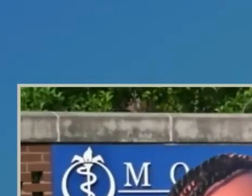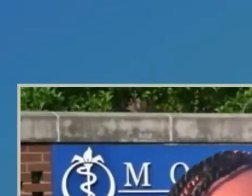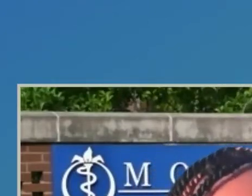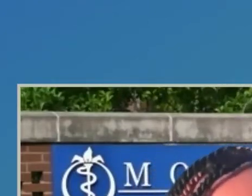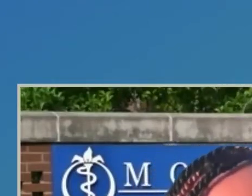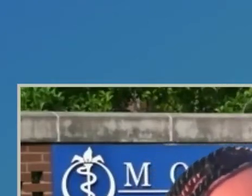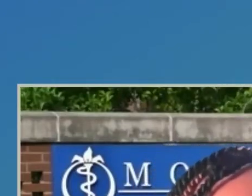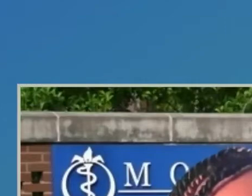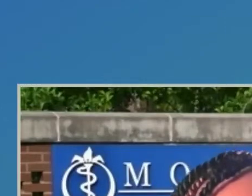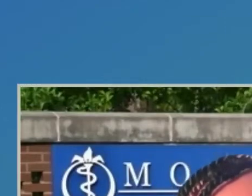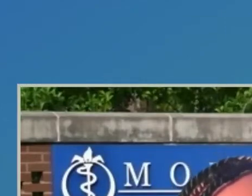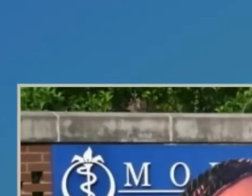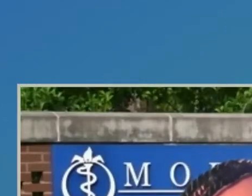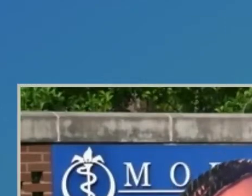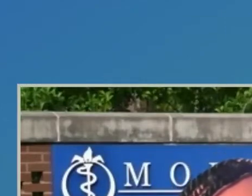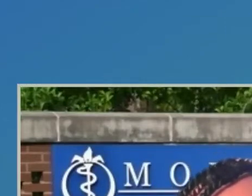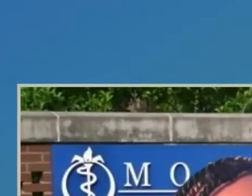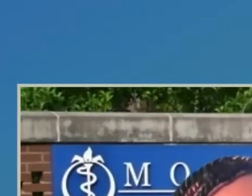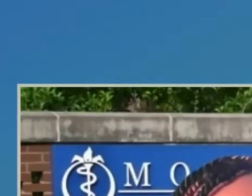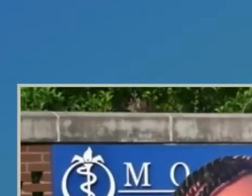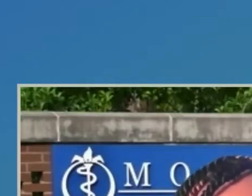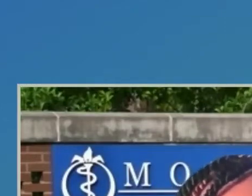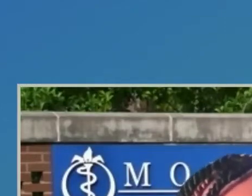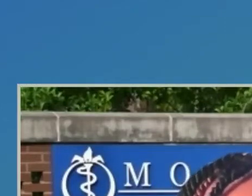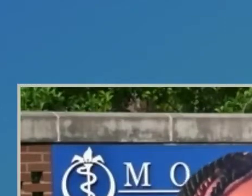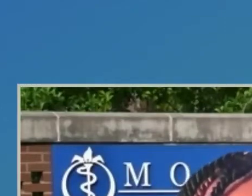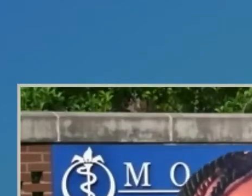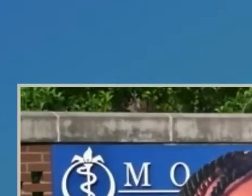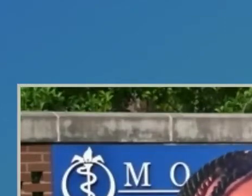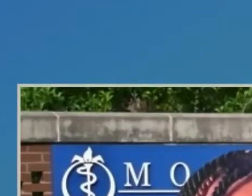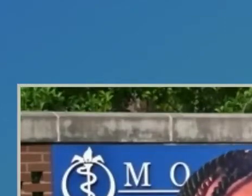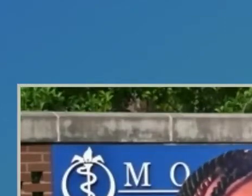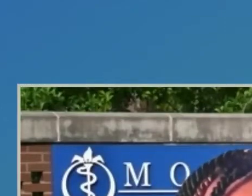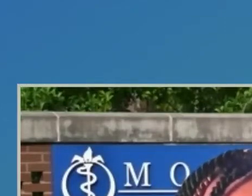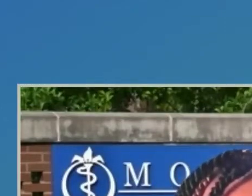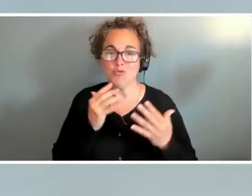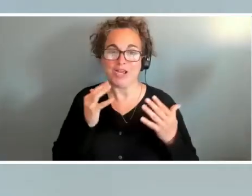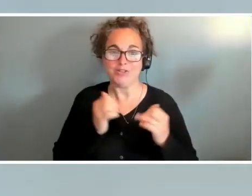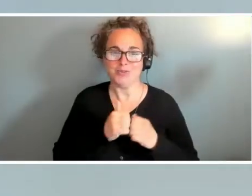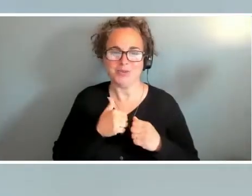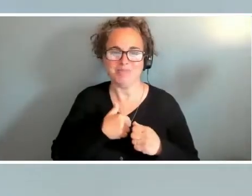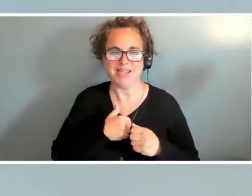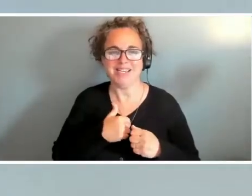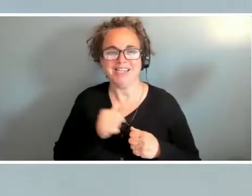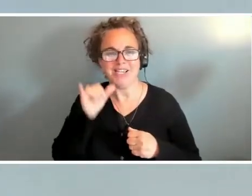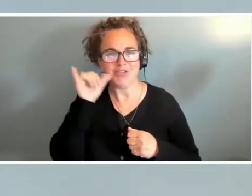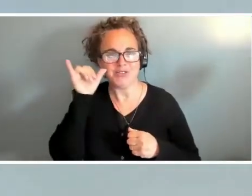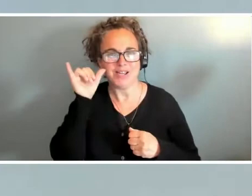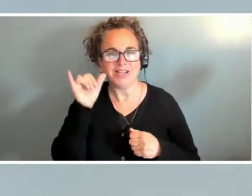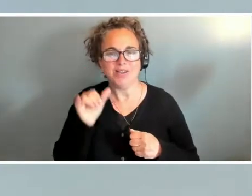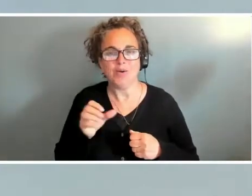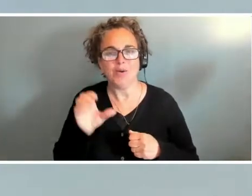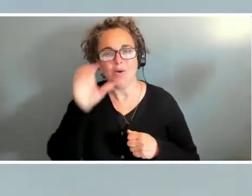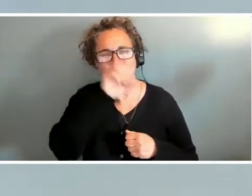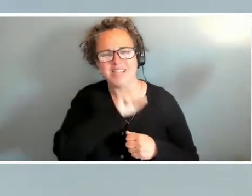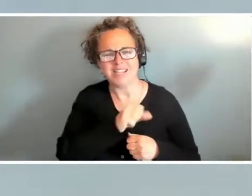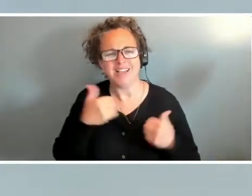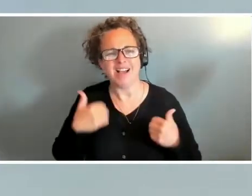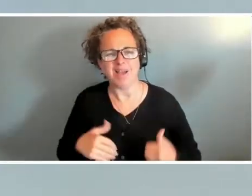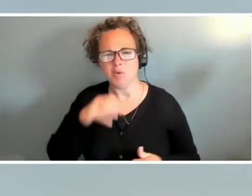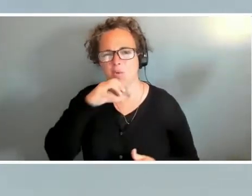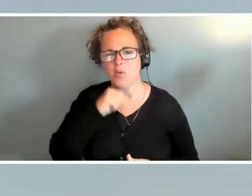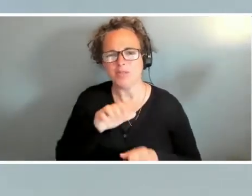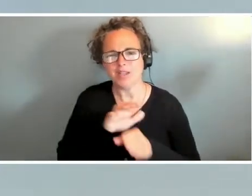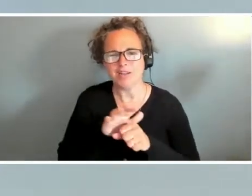Thanks so much for letting me be here again. You were so gracious with me yesterday. And I guess I'm old enough now to be